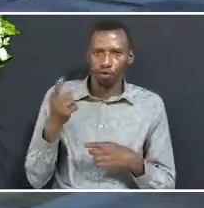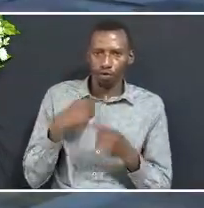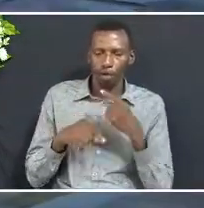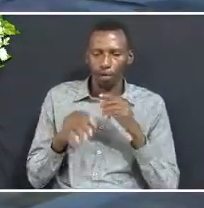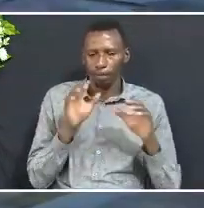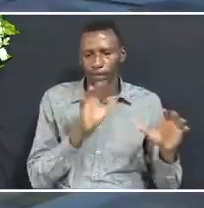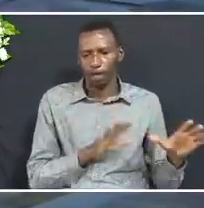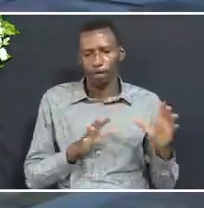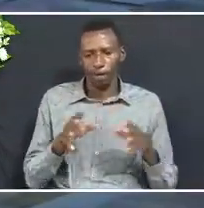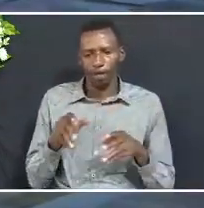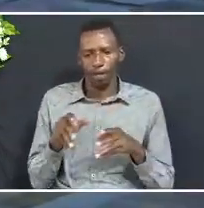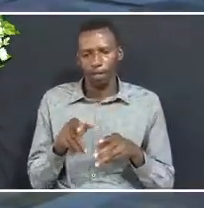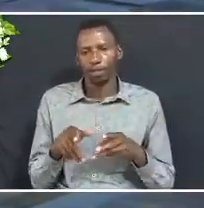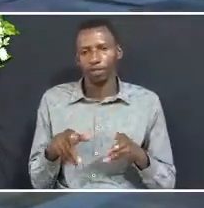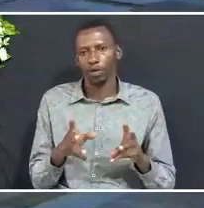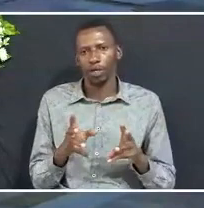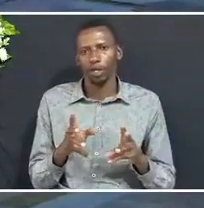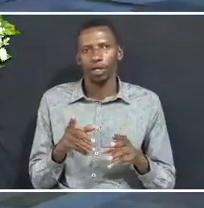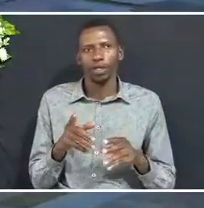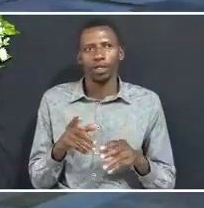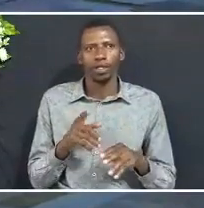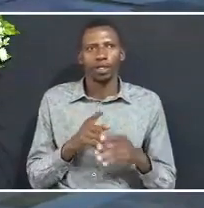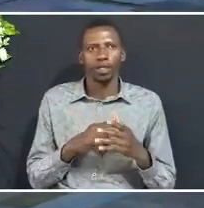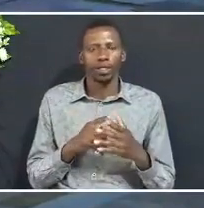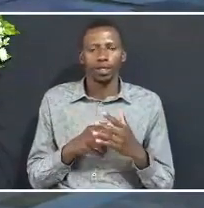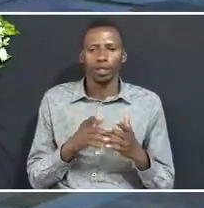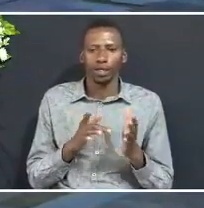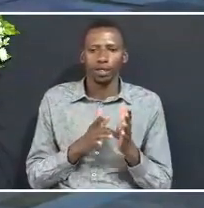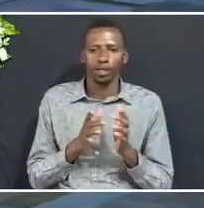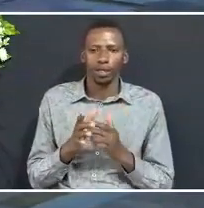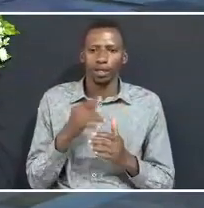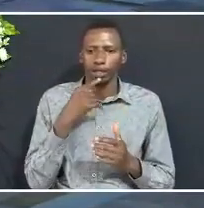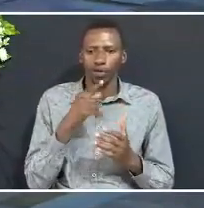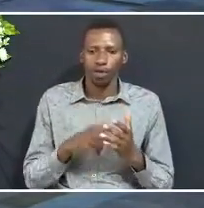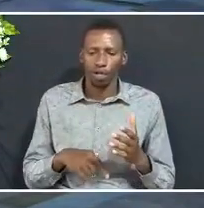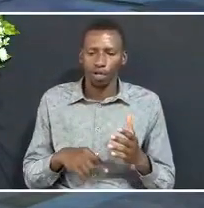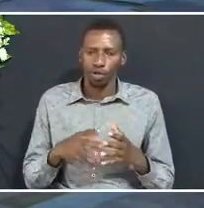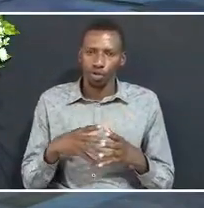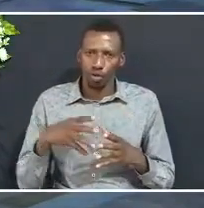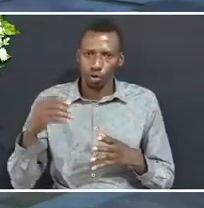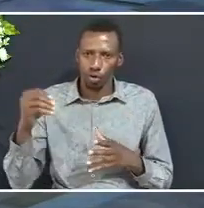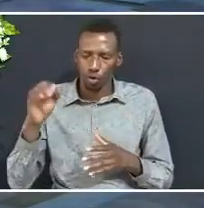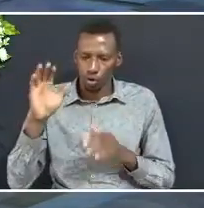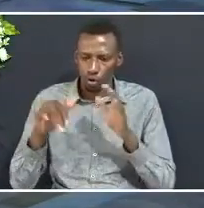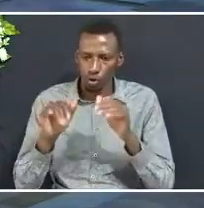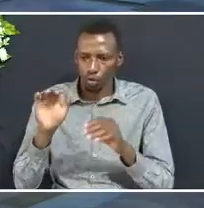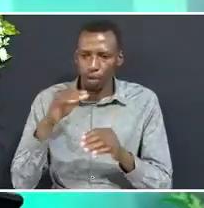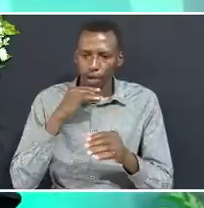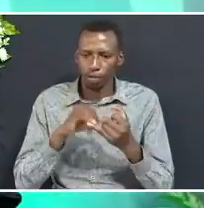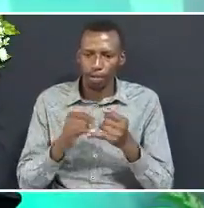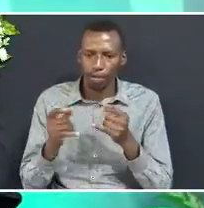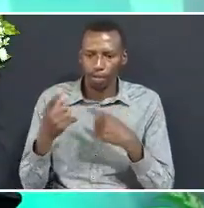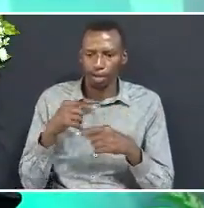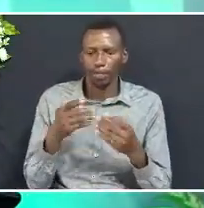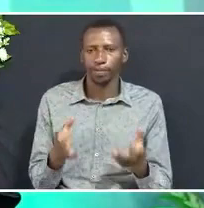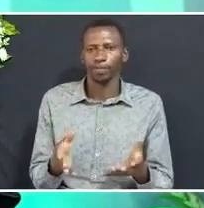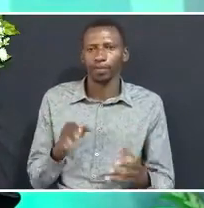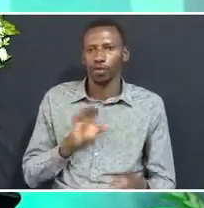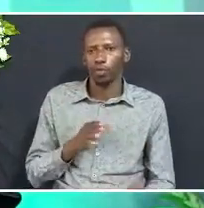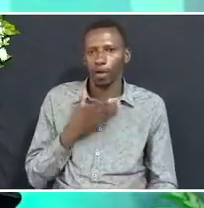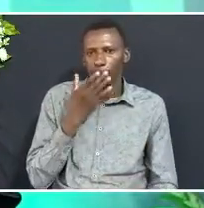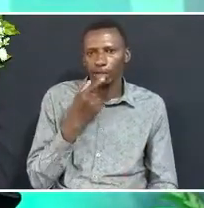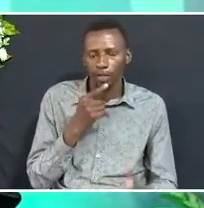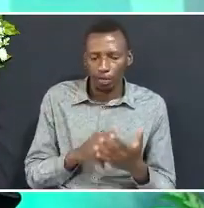way." Now, when this woman said, Jesus said, "Go call your husband and come here." The woman answered and said, "I have